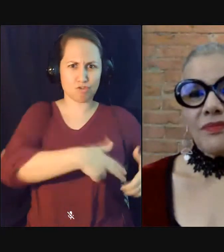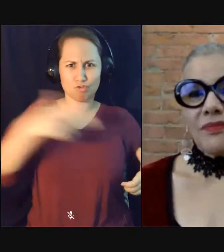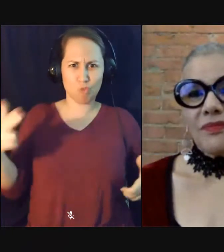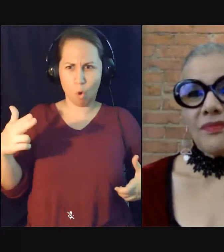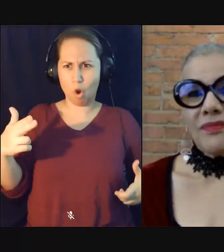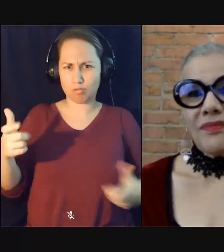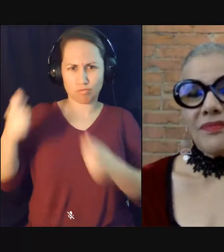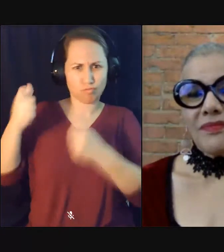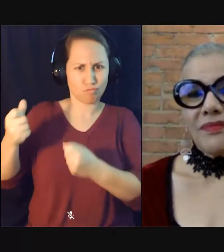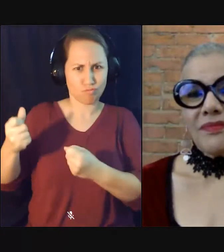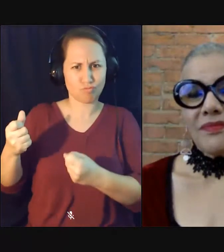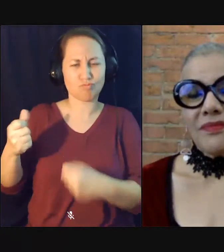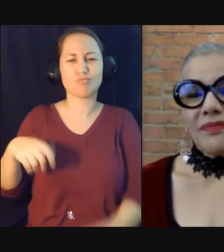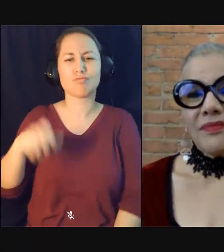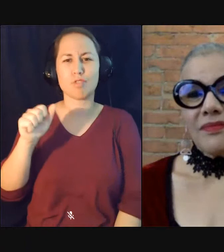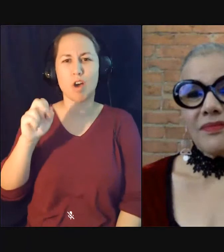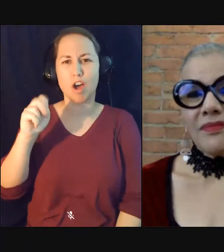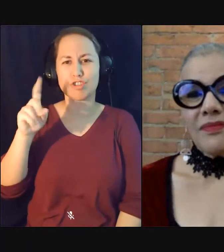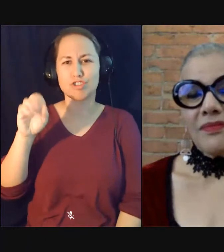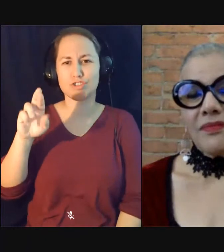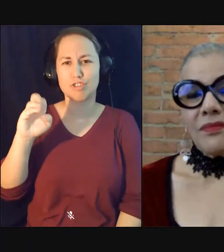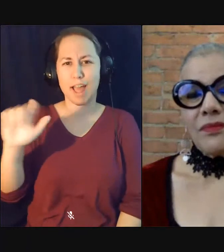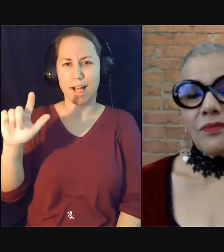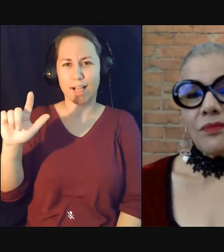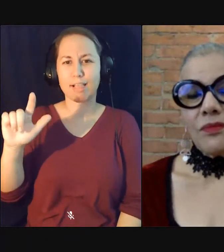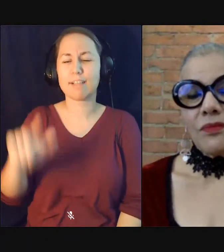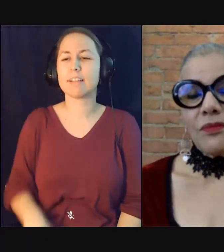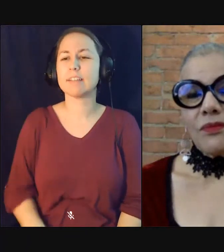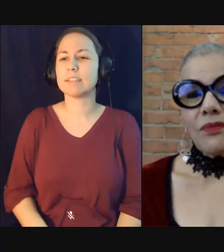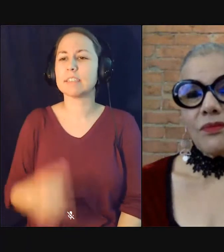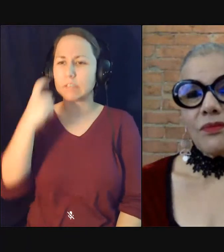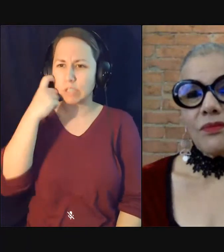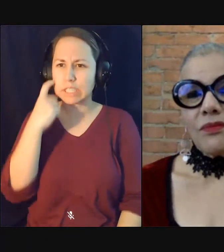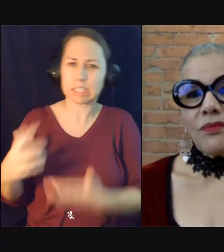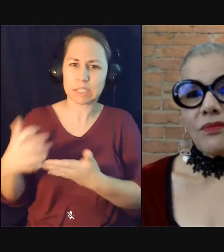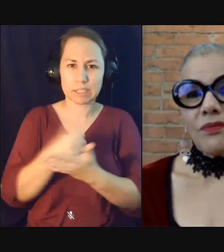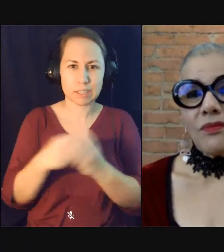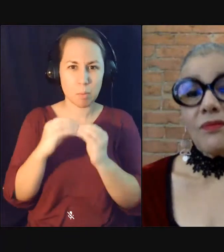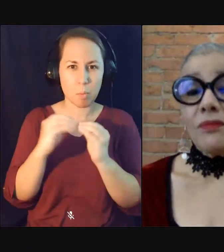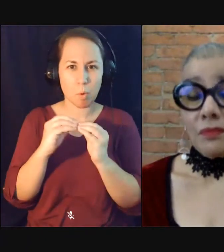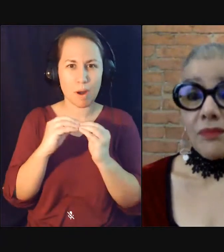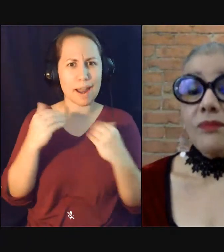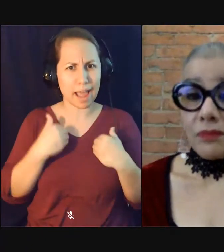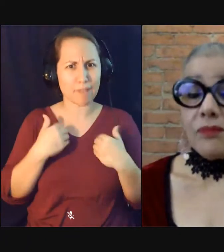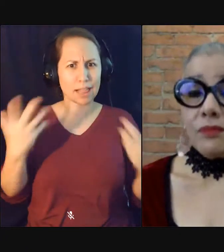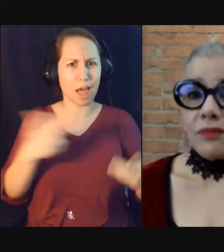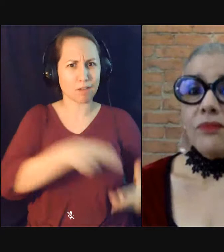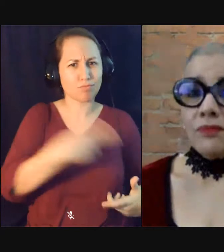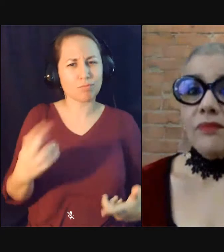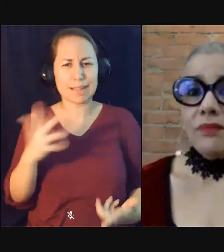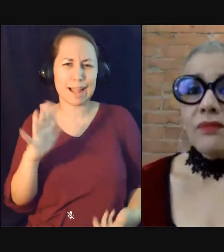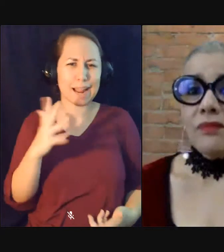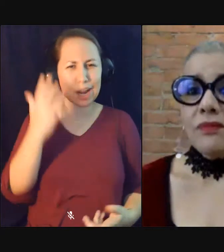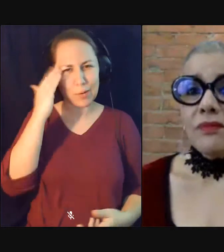guy. And then I just started acquiring more. I think having a lot of big blades that I kind of know how to use by my